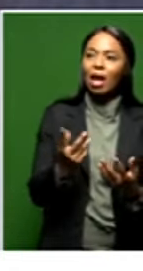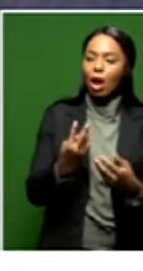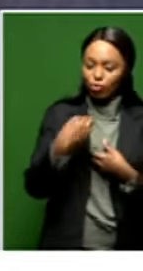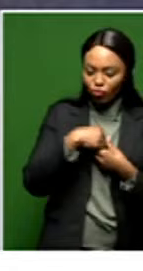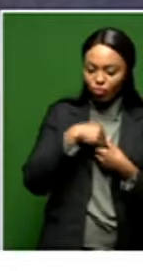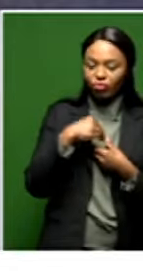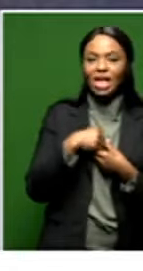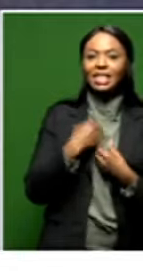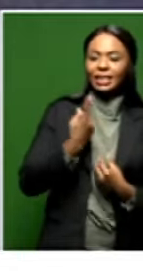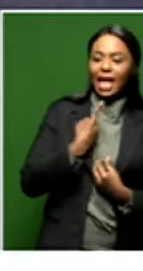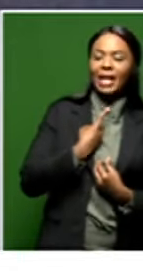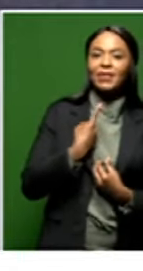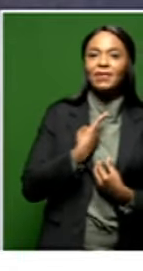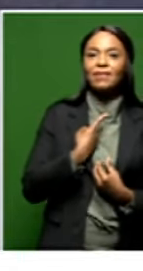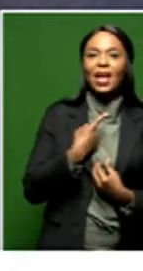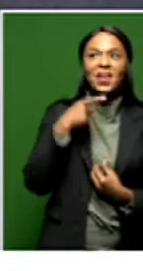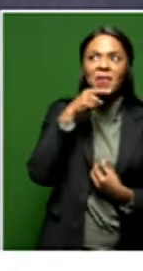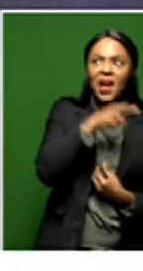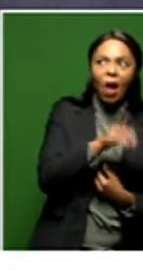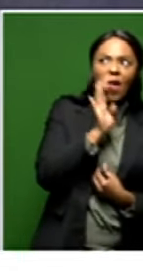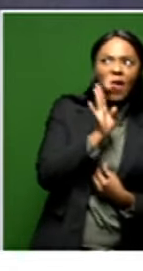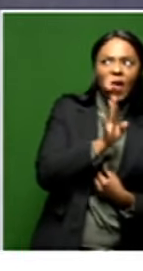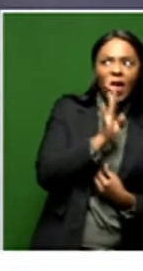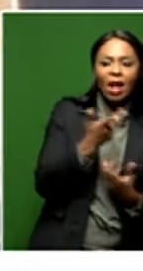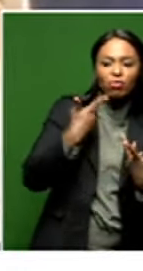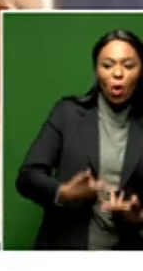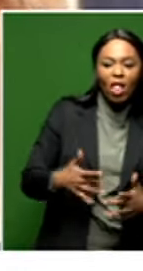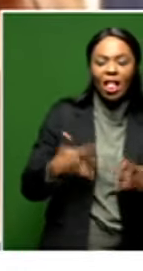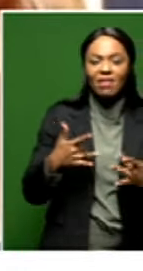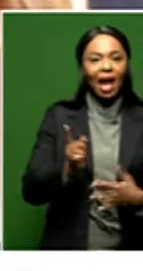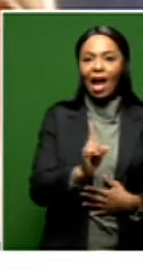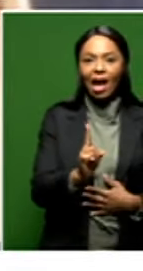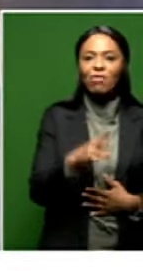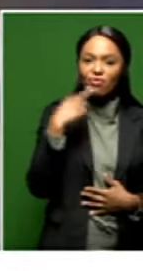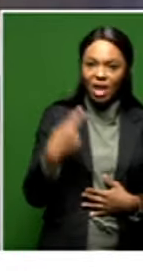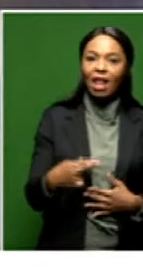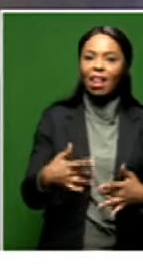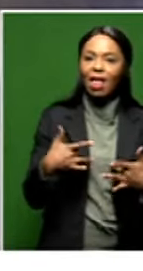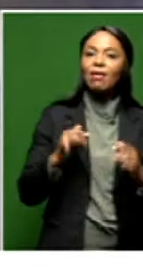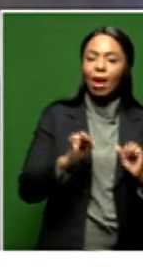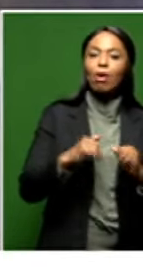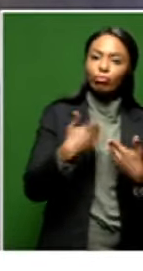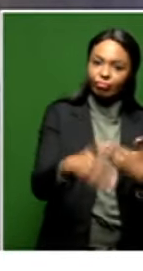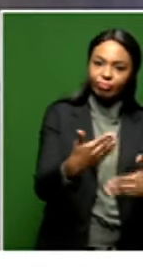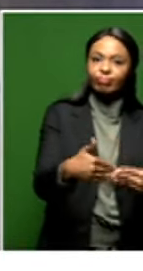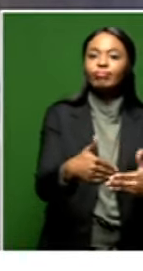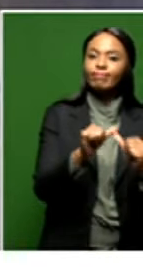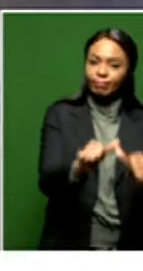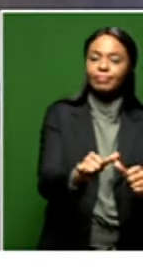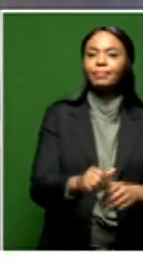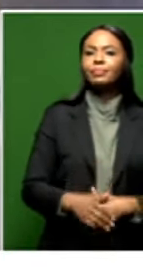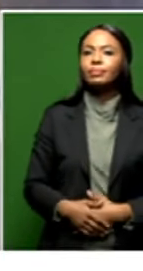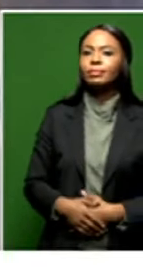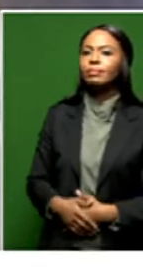ourselves that's not fake. And it seems like you had so much fun producing this album. So what were the highlights